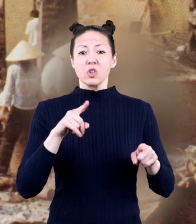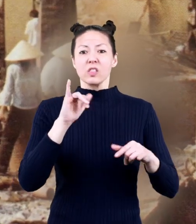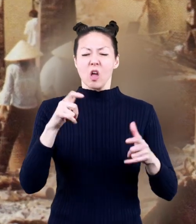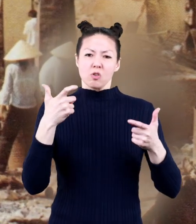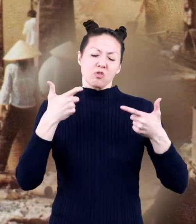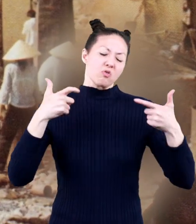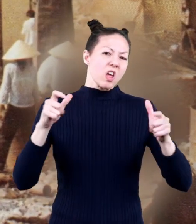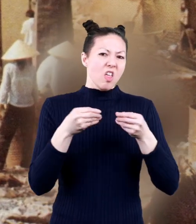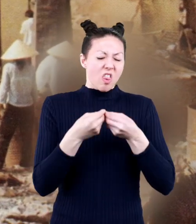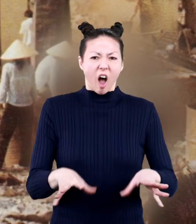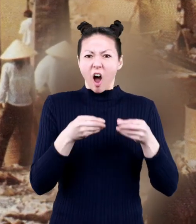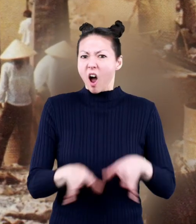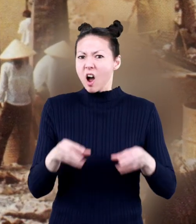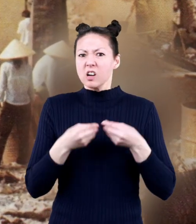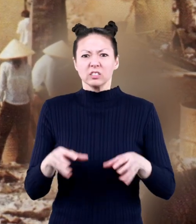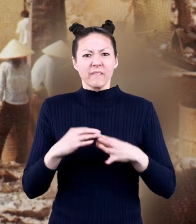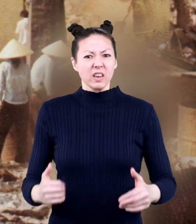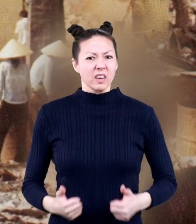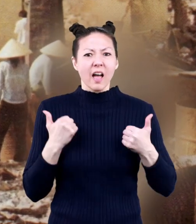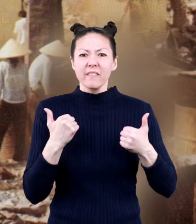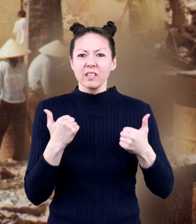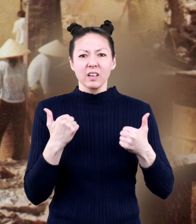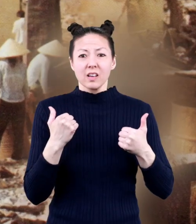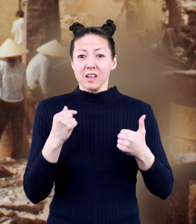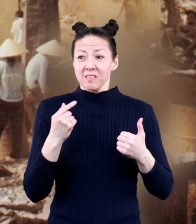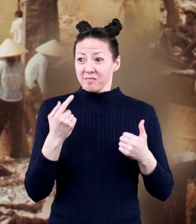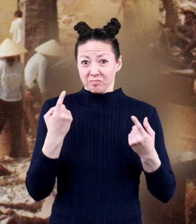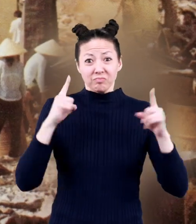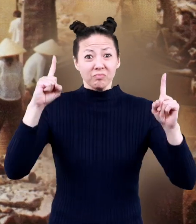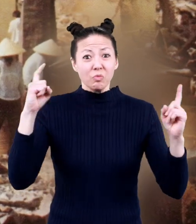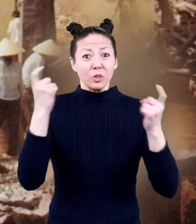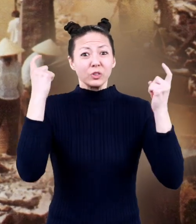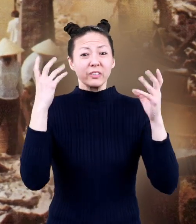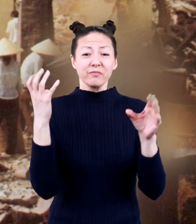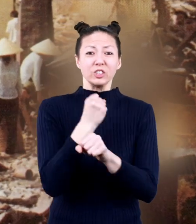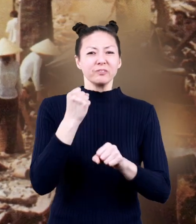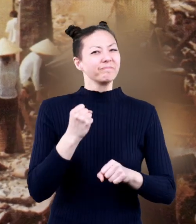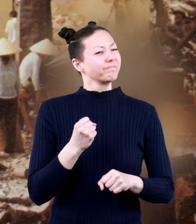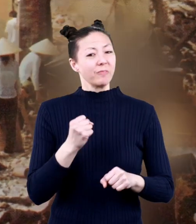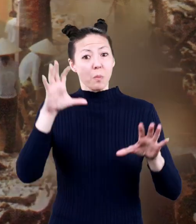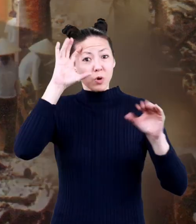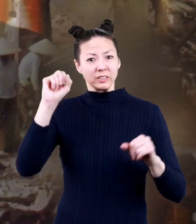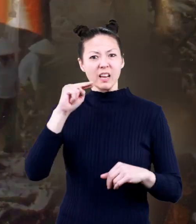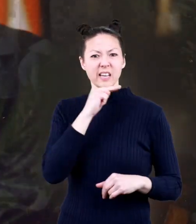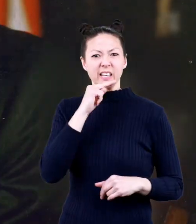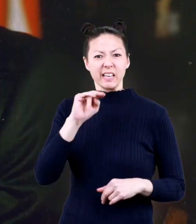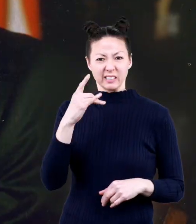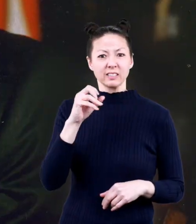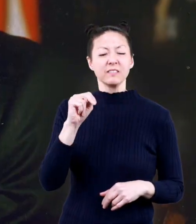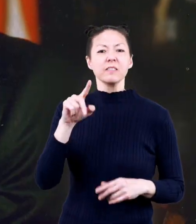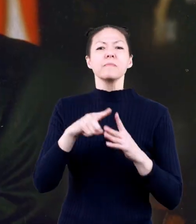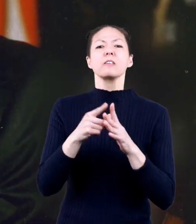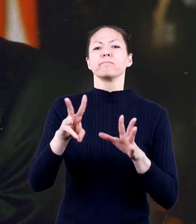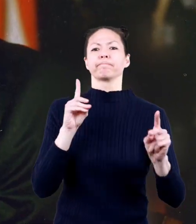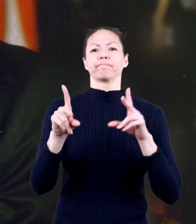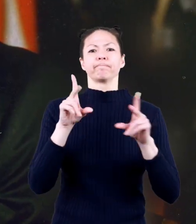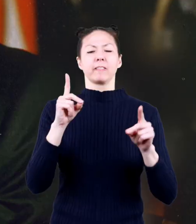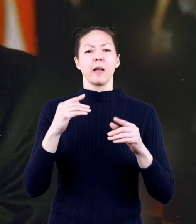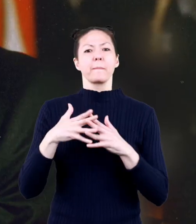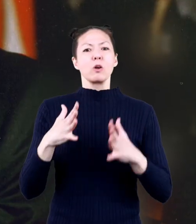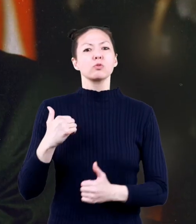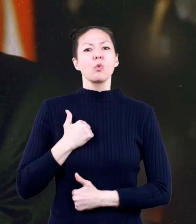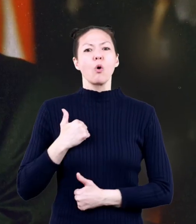Offensive. Due to the great loss of life and a slim chance of victory in the war, now President Richard Nixon began withdrawing